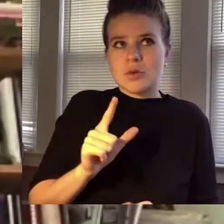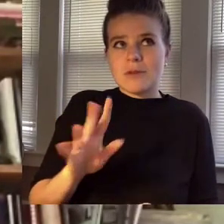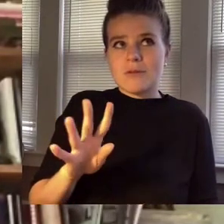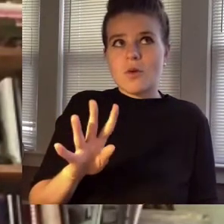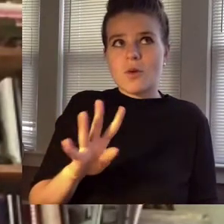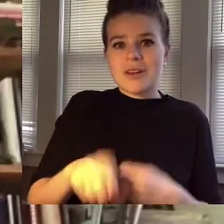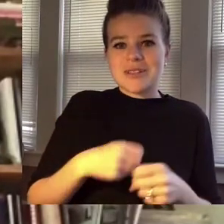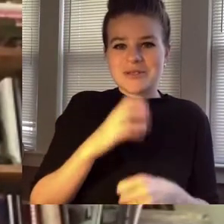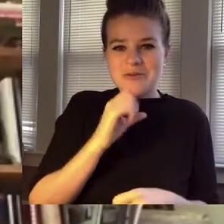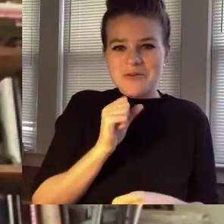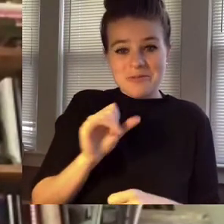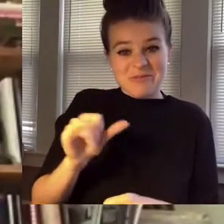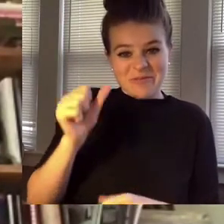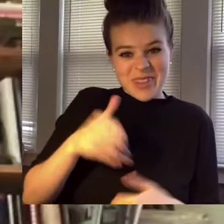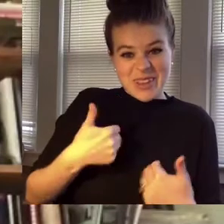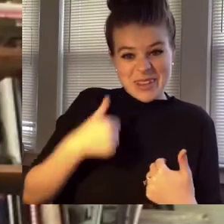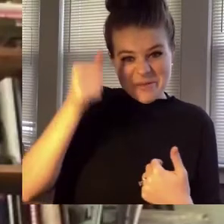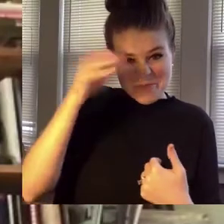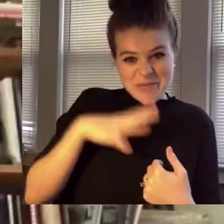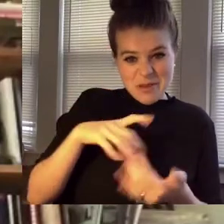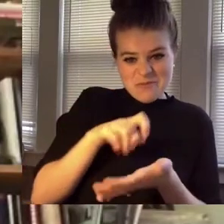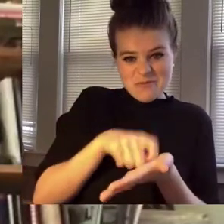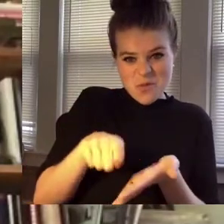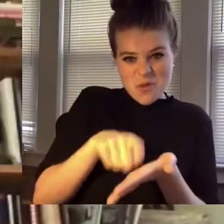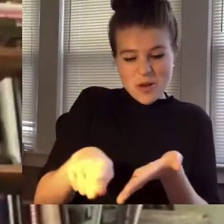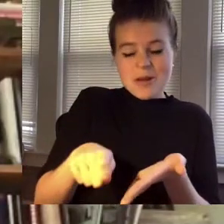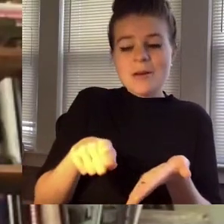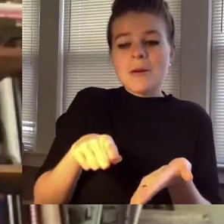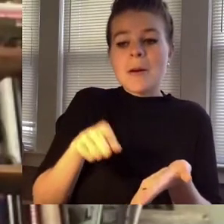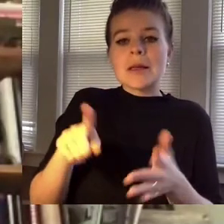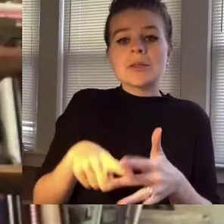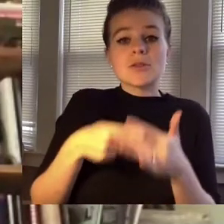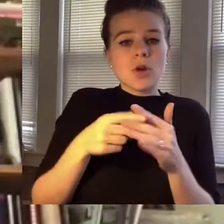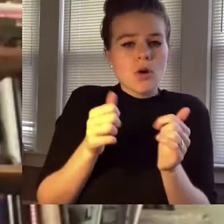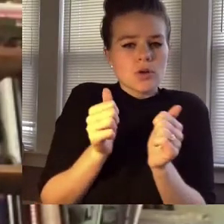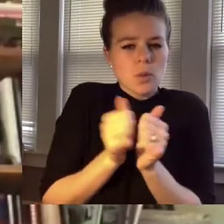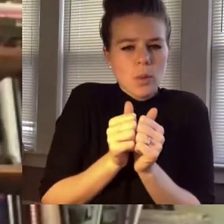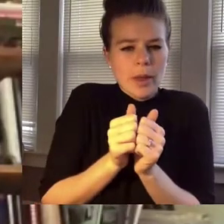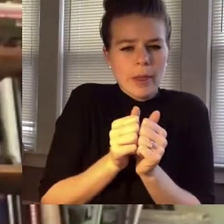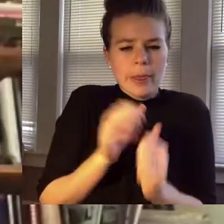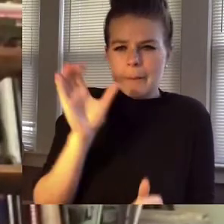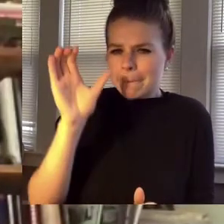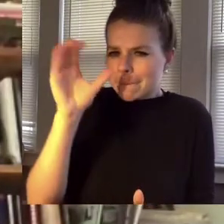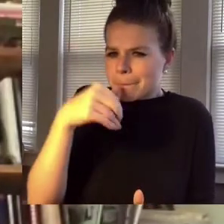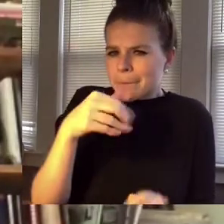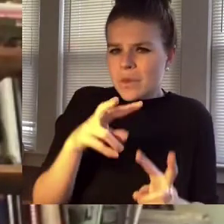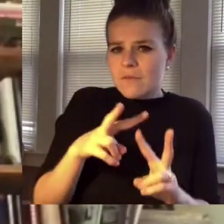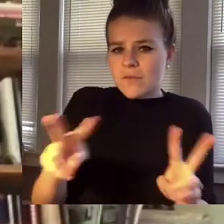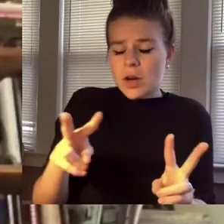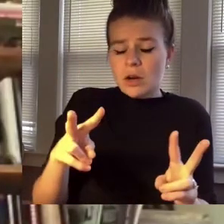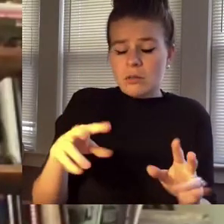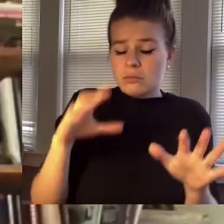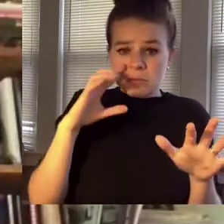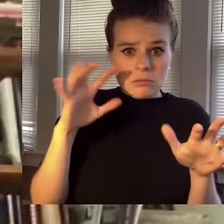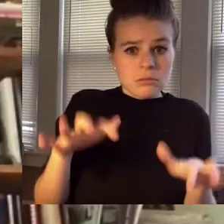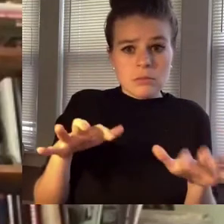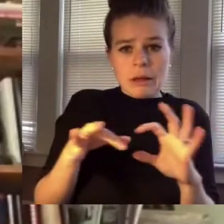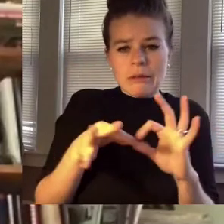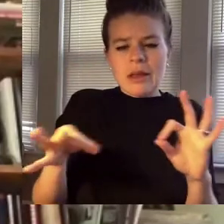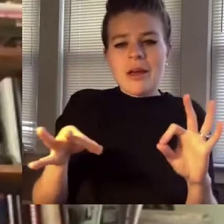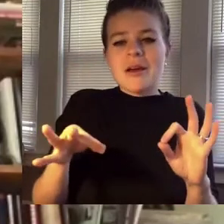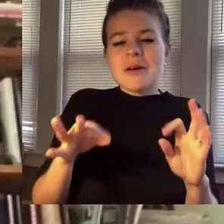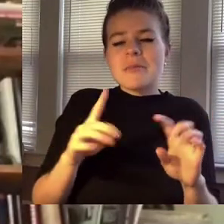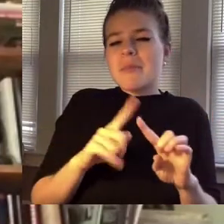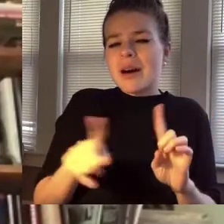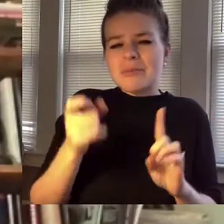24-year-old young man. And he begins with this peculiar and very provocative statement, but I don't want us